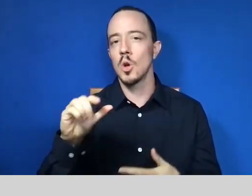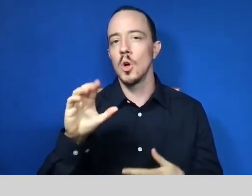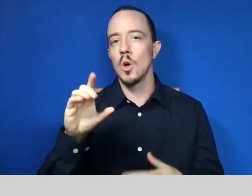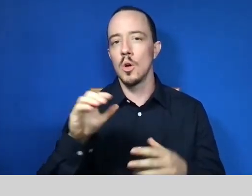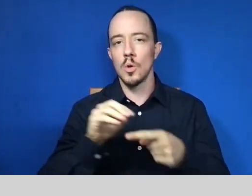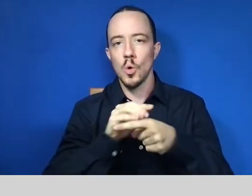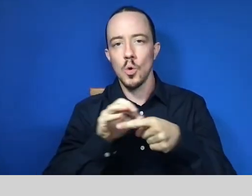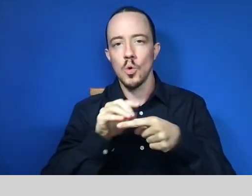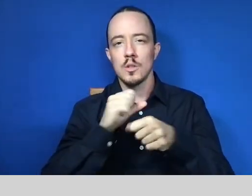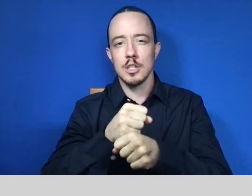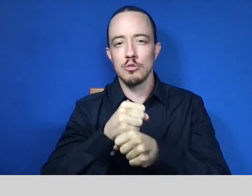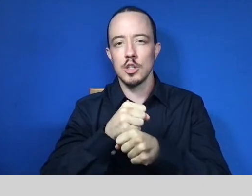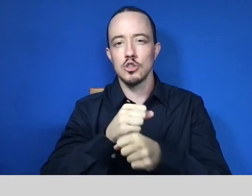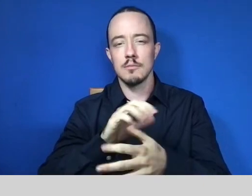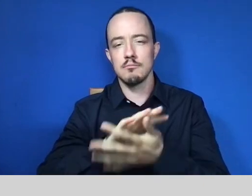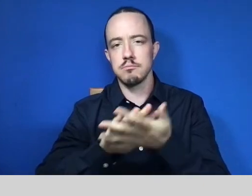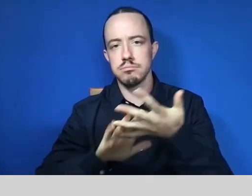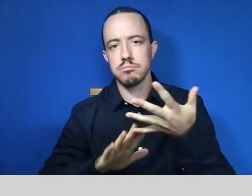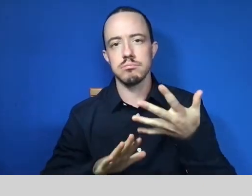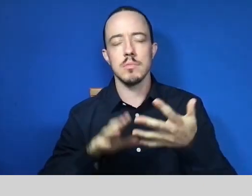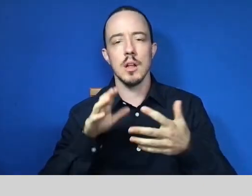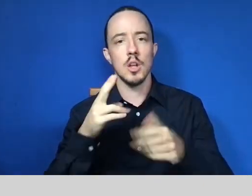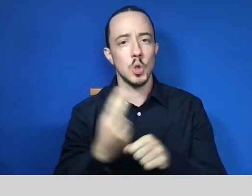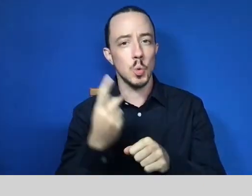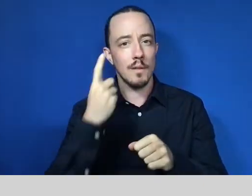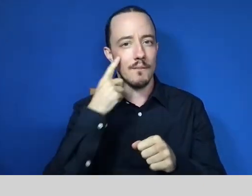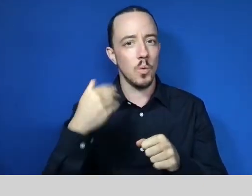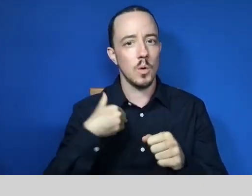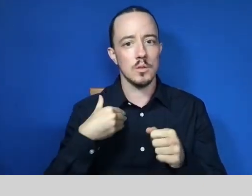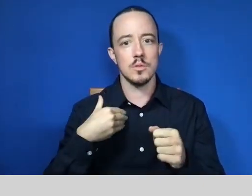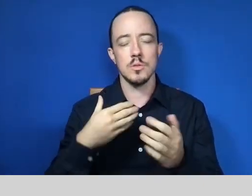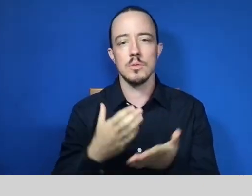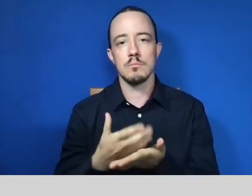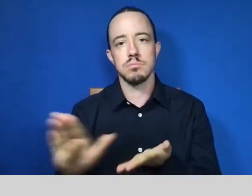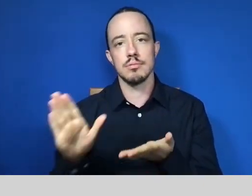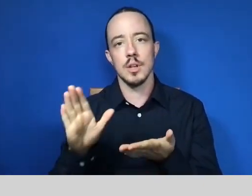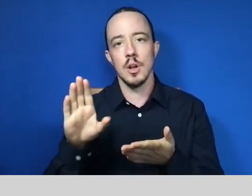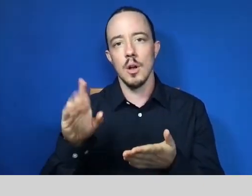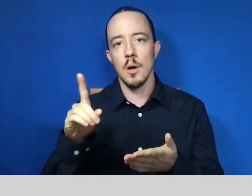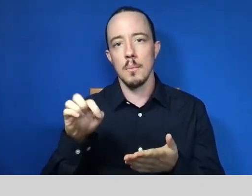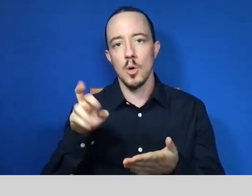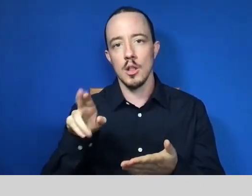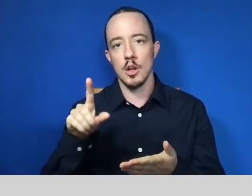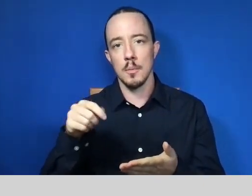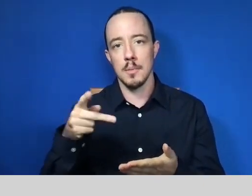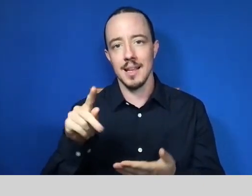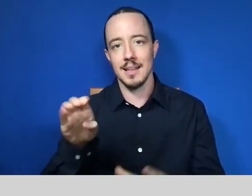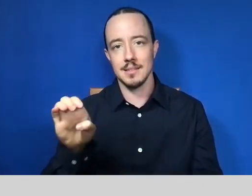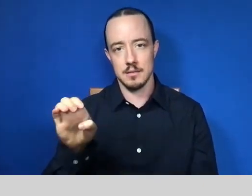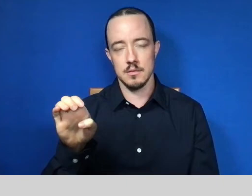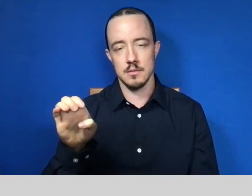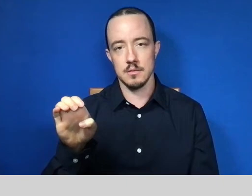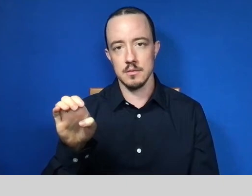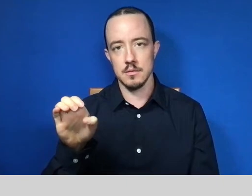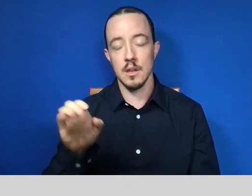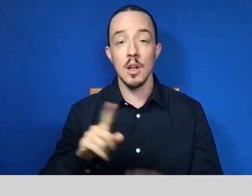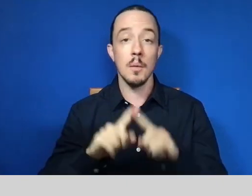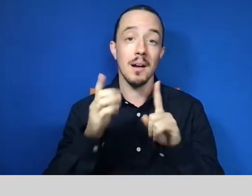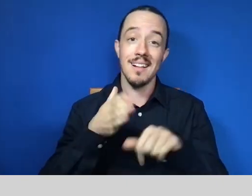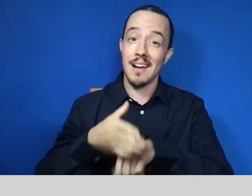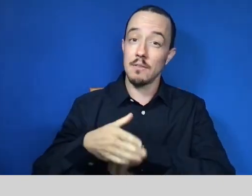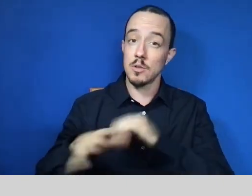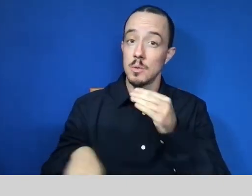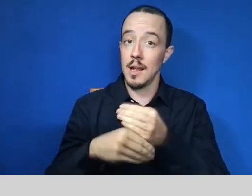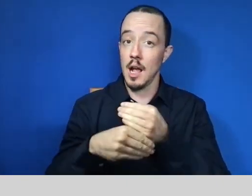generation, and such things in order to eliminate boilerplate. But after adding stub